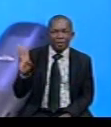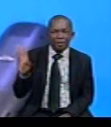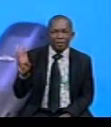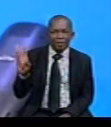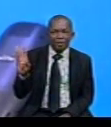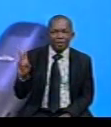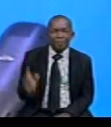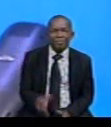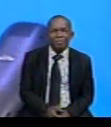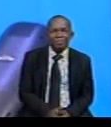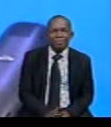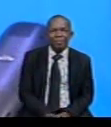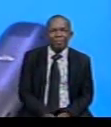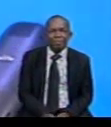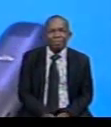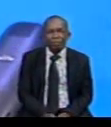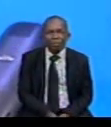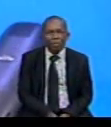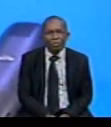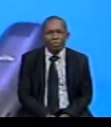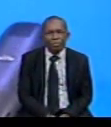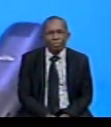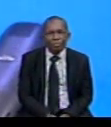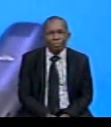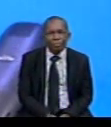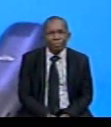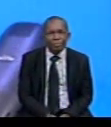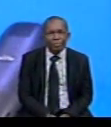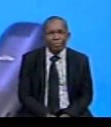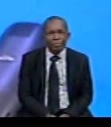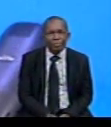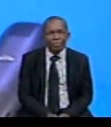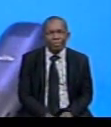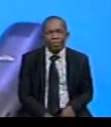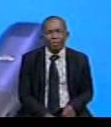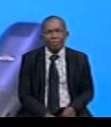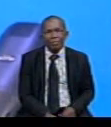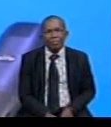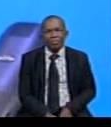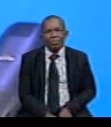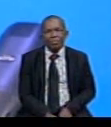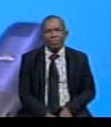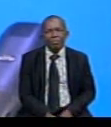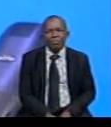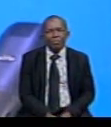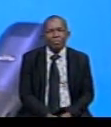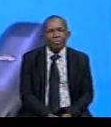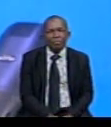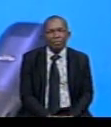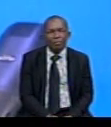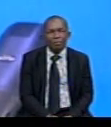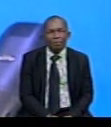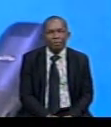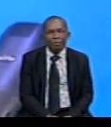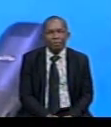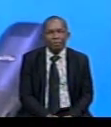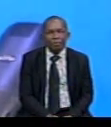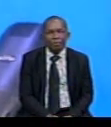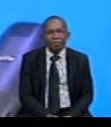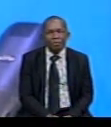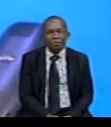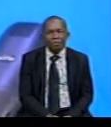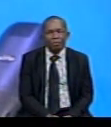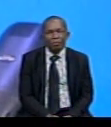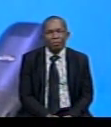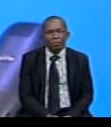Redeemed by his blood, why should we ever fear? Since Jesus is our all